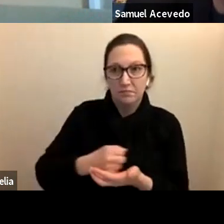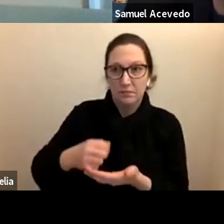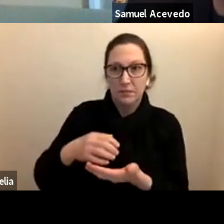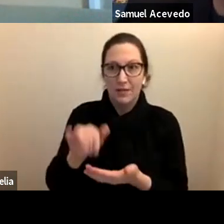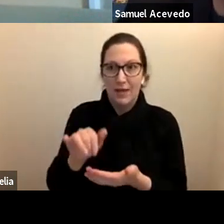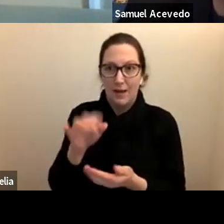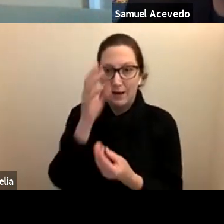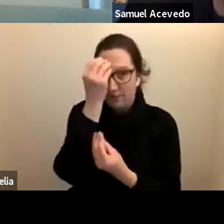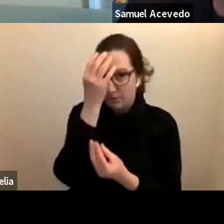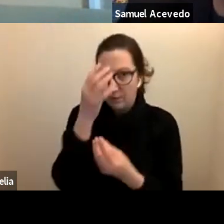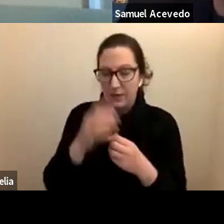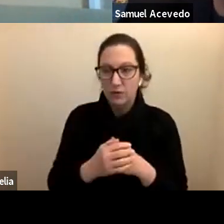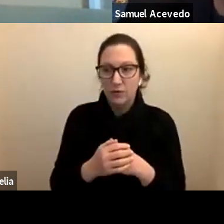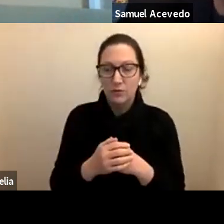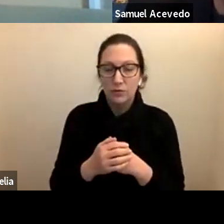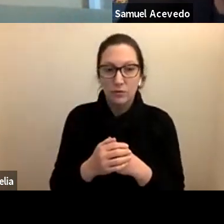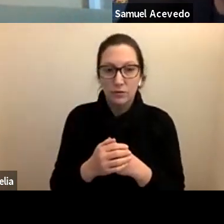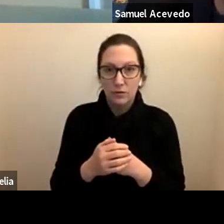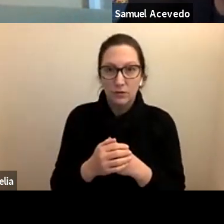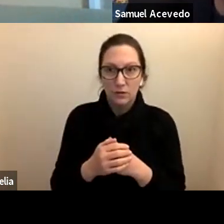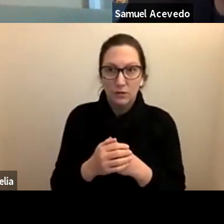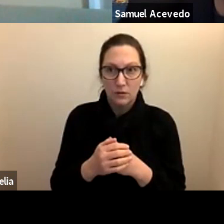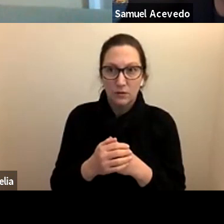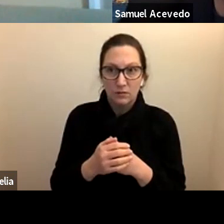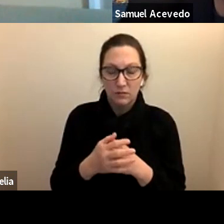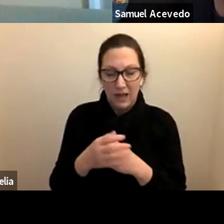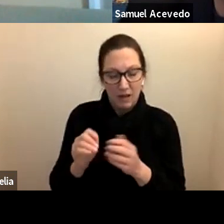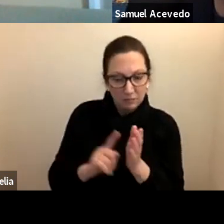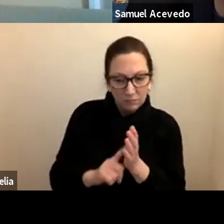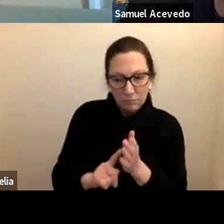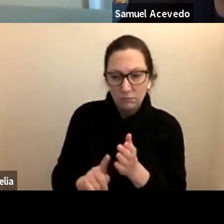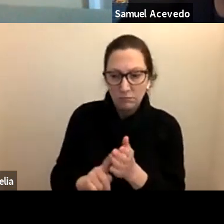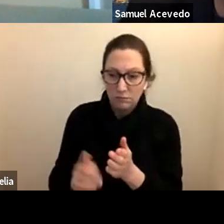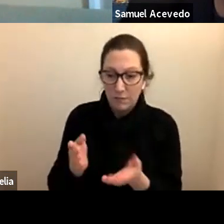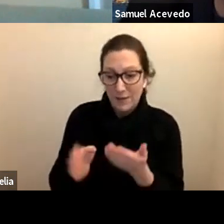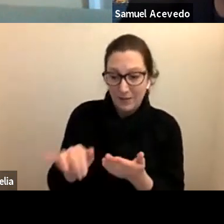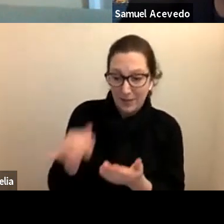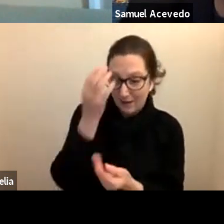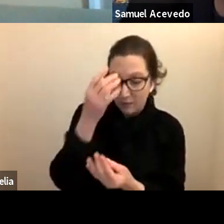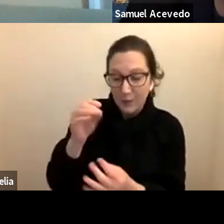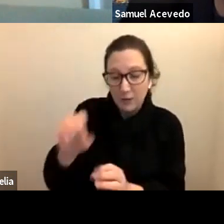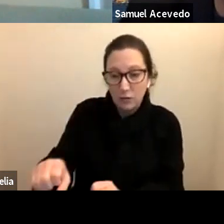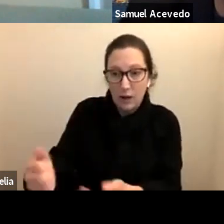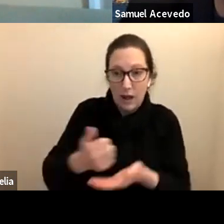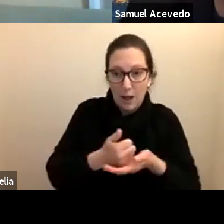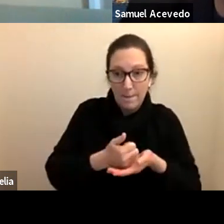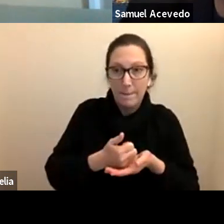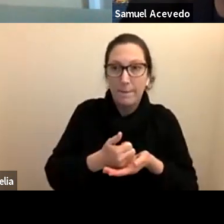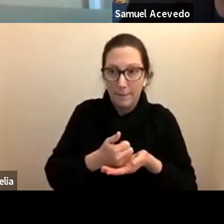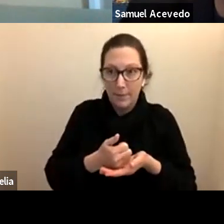figure out how it could potentially be helpful in